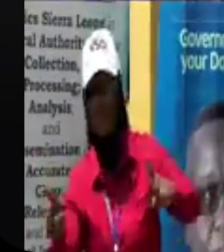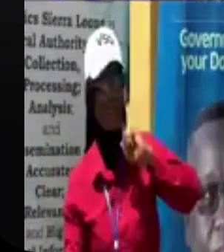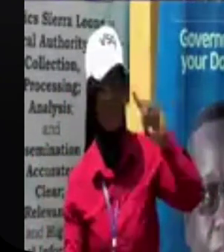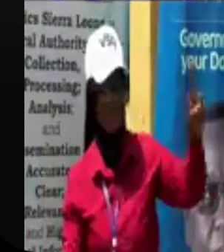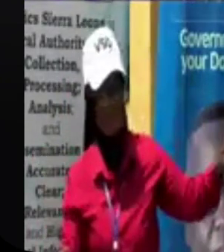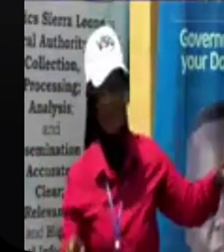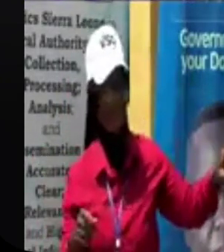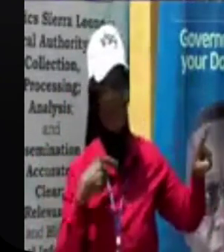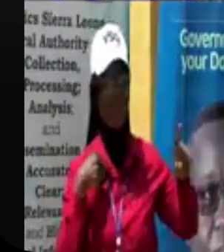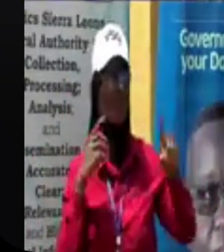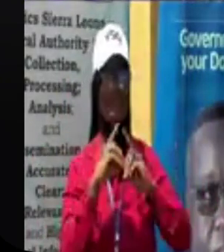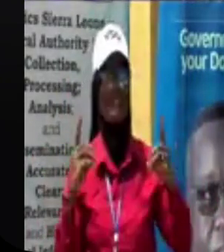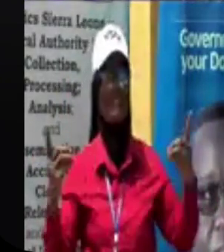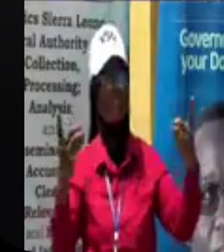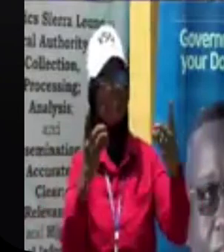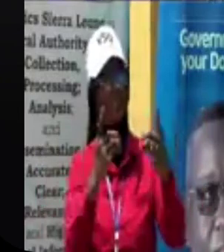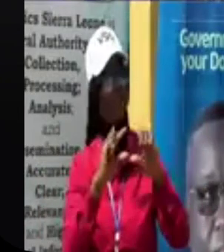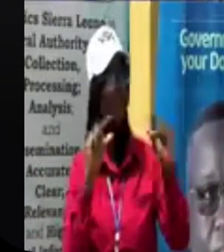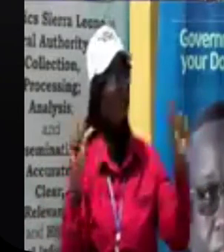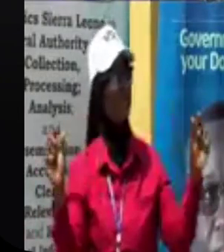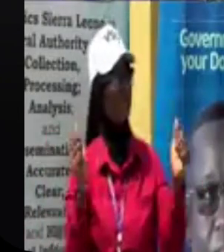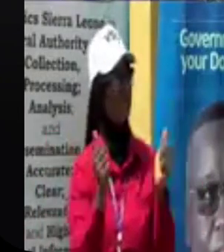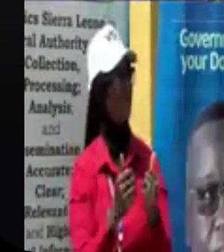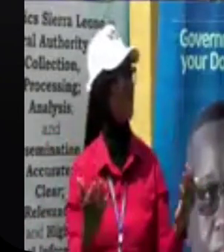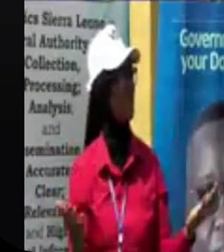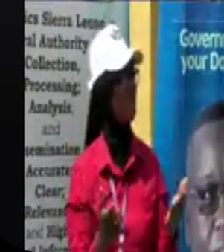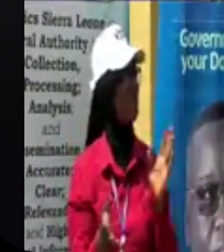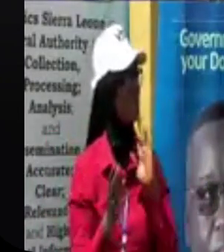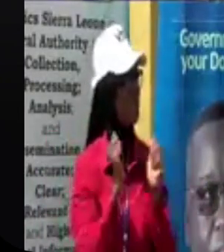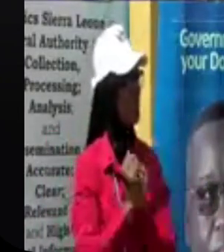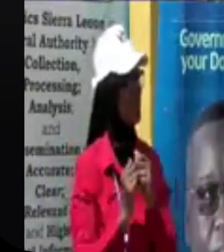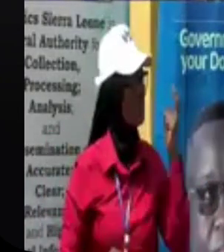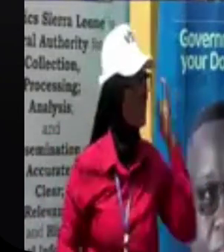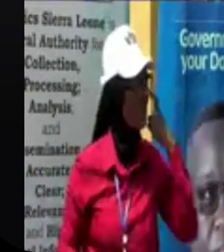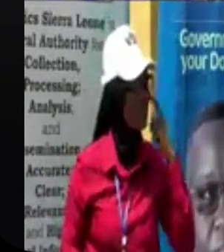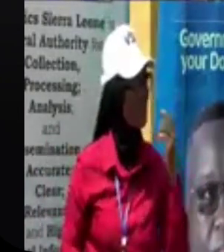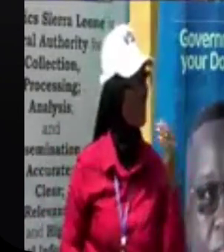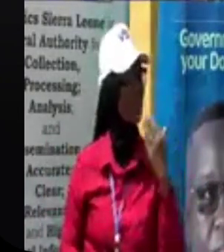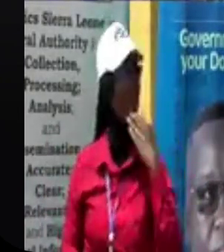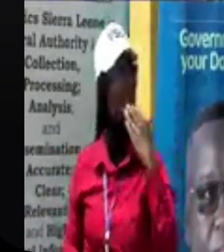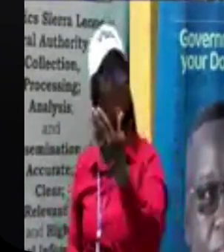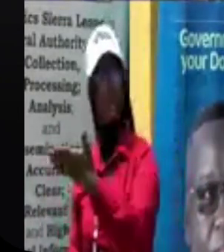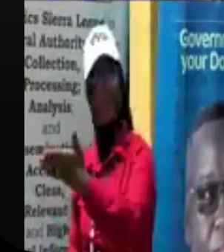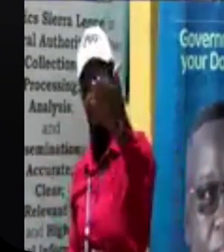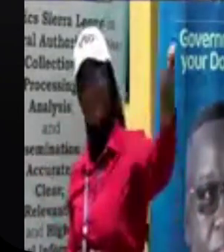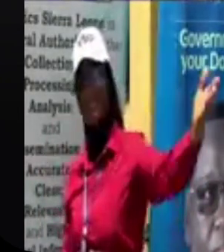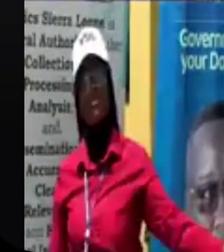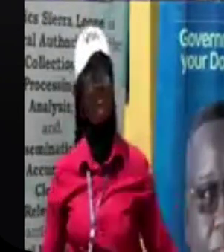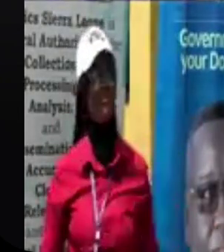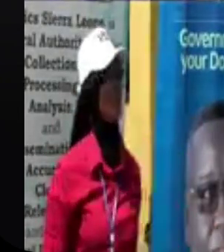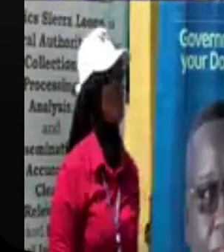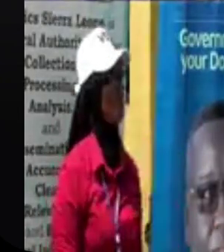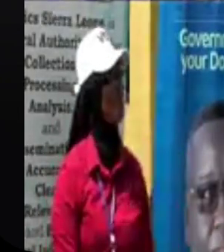the district director, now on our brother, we will talk so that. So I thank you all.